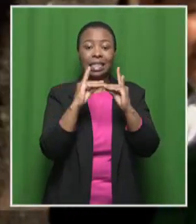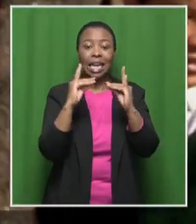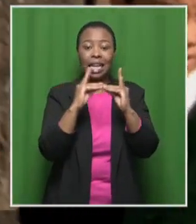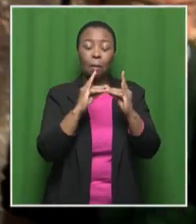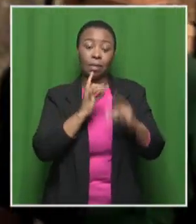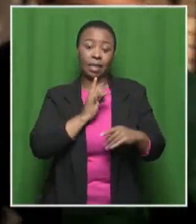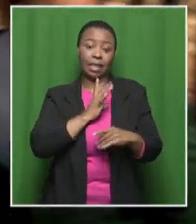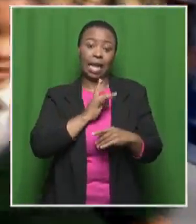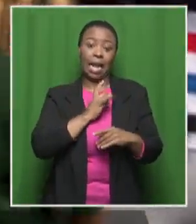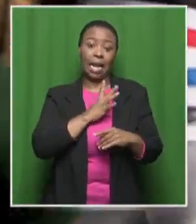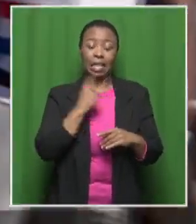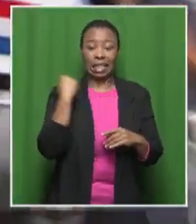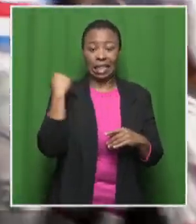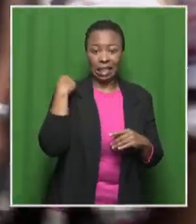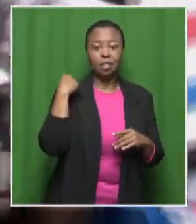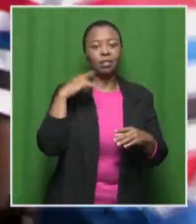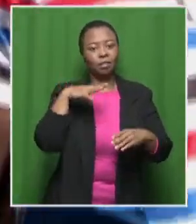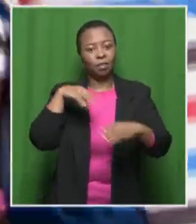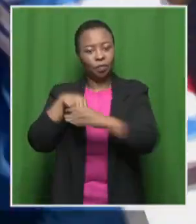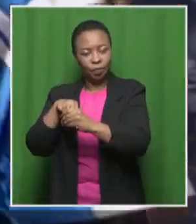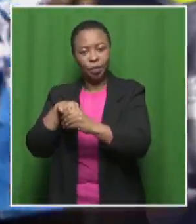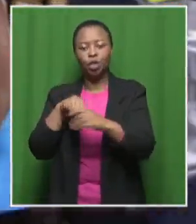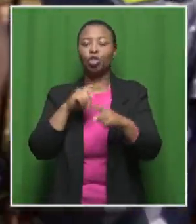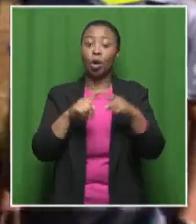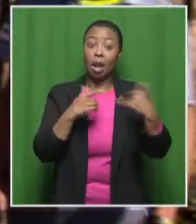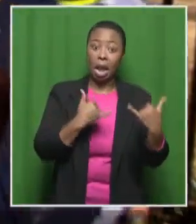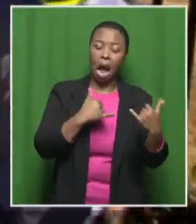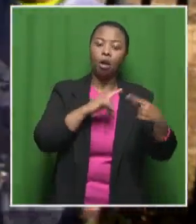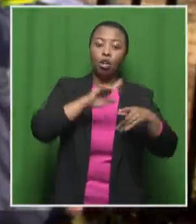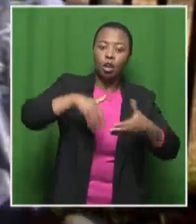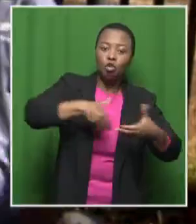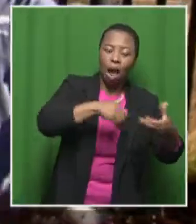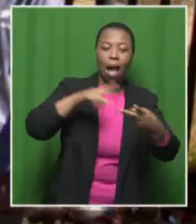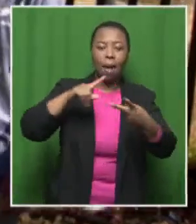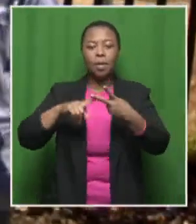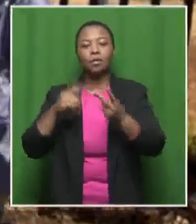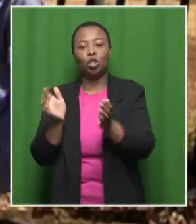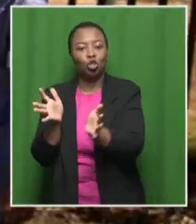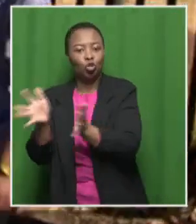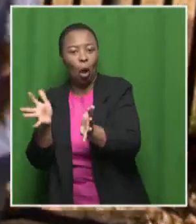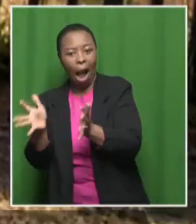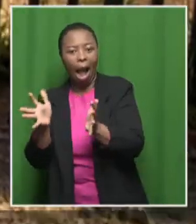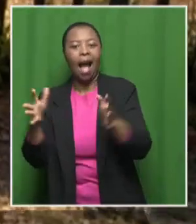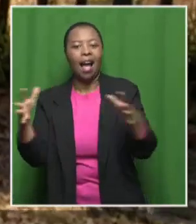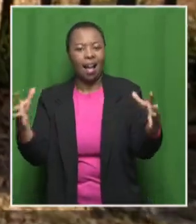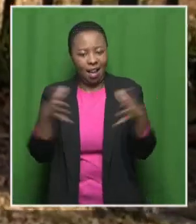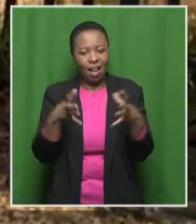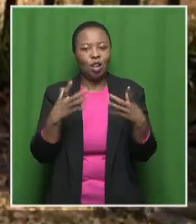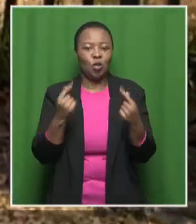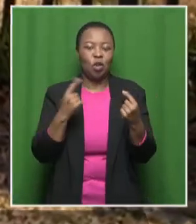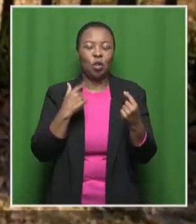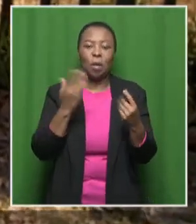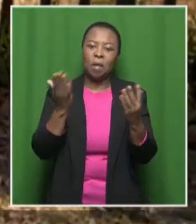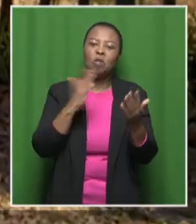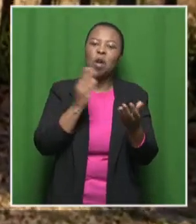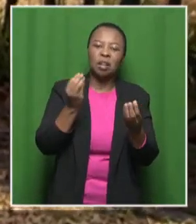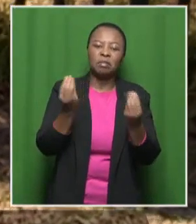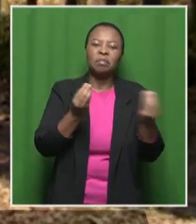So there's a toss-up between soccer and rugby now. So the children are really caught between, but yes, they